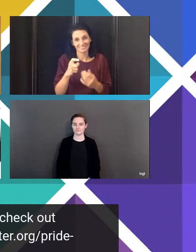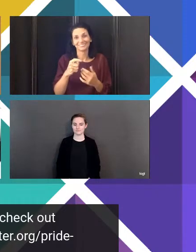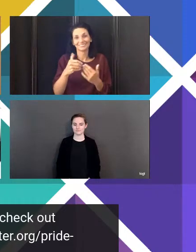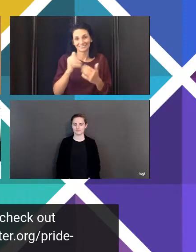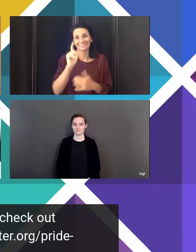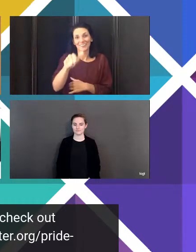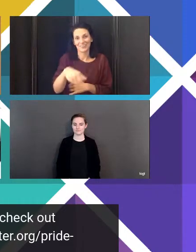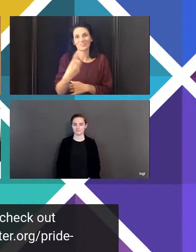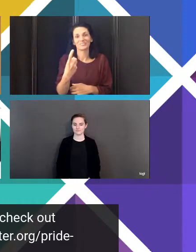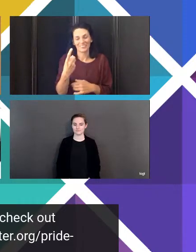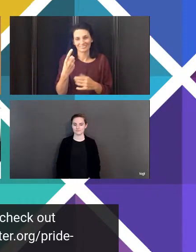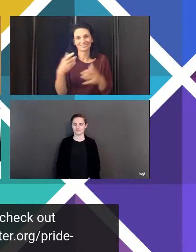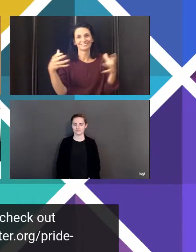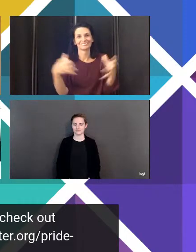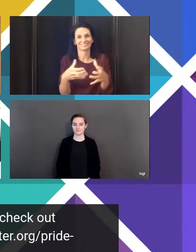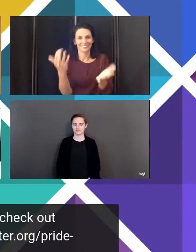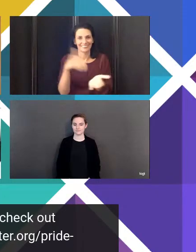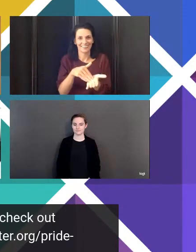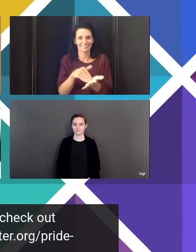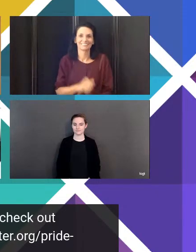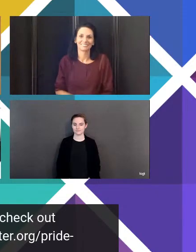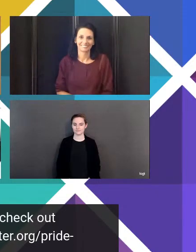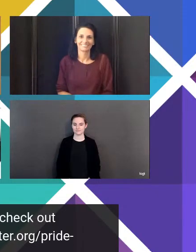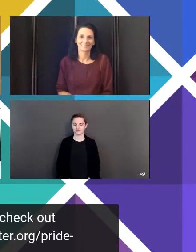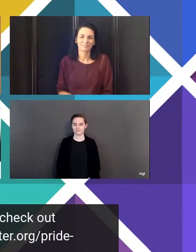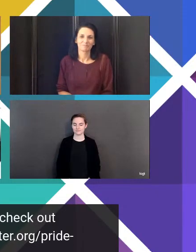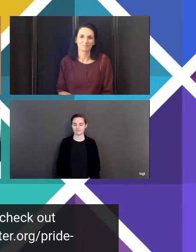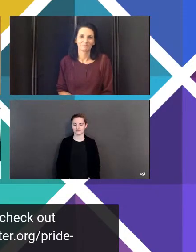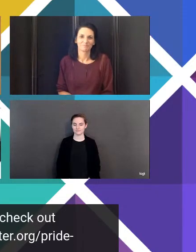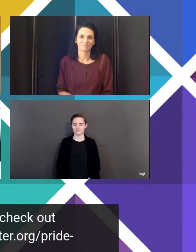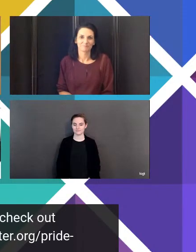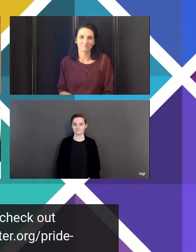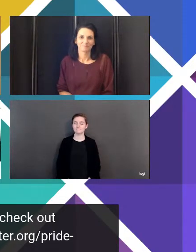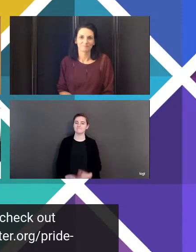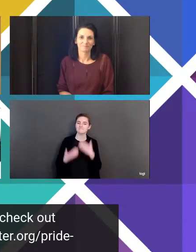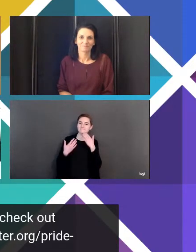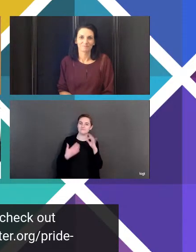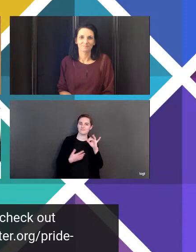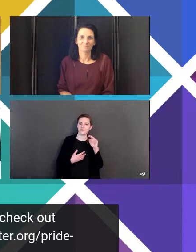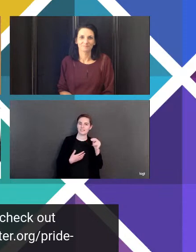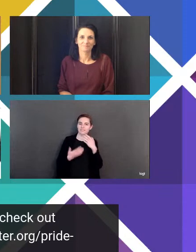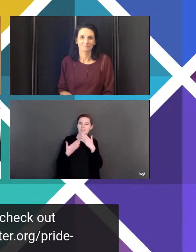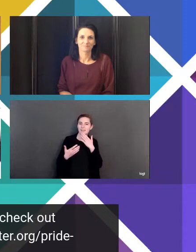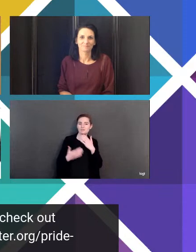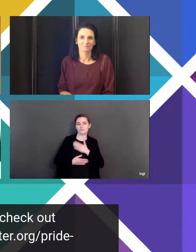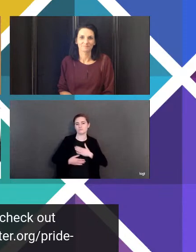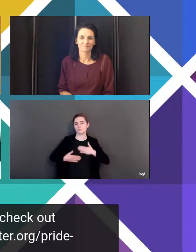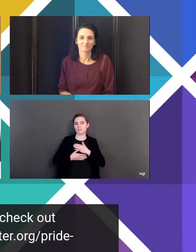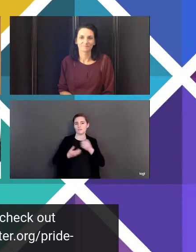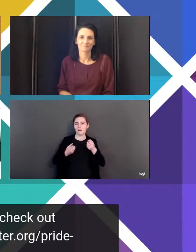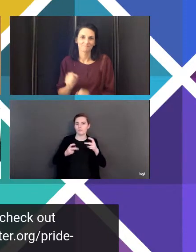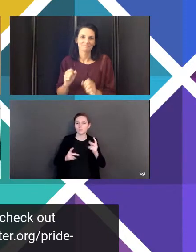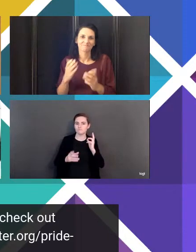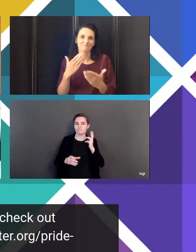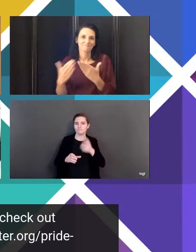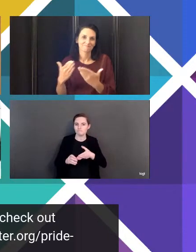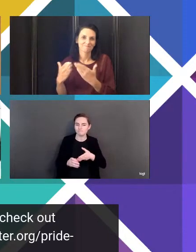That's right. Thank you. Thank you so much, everybody. I really appreciate the opportunity. Yeah. Likewise. Thank you.